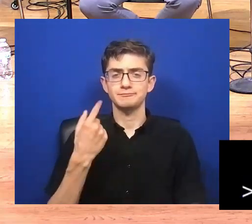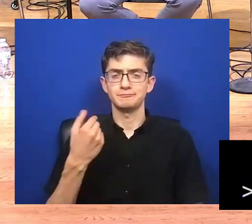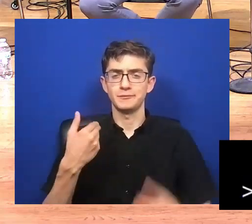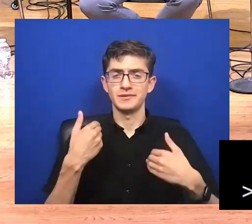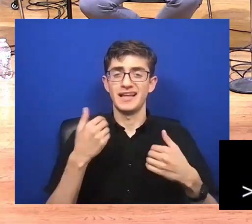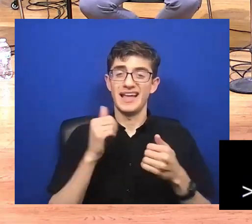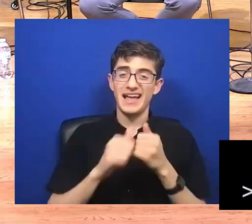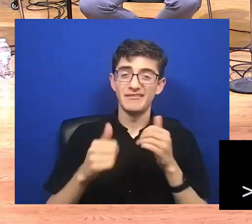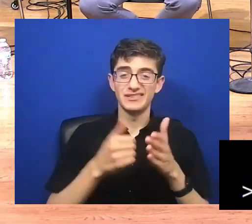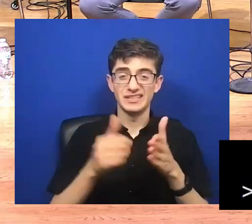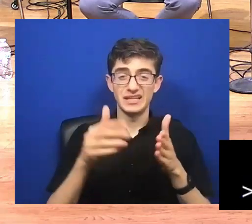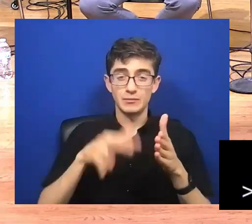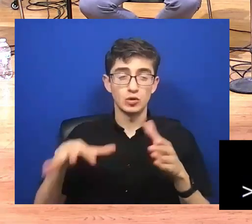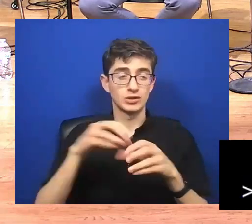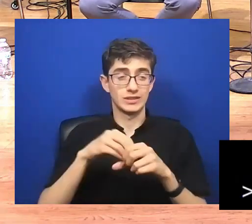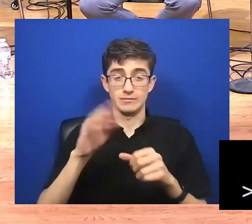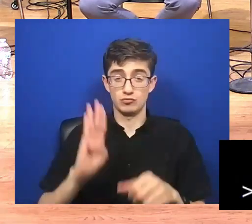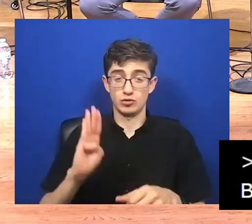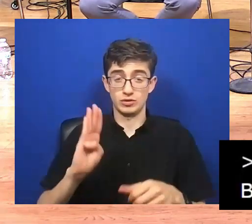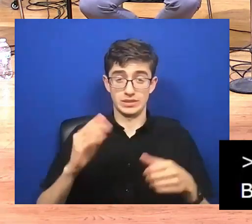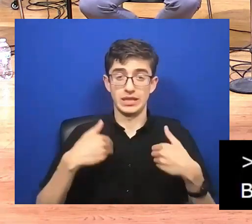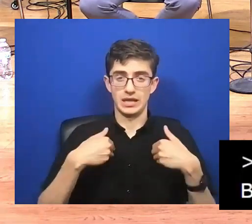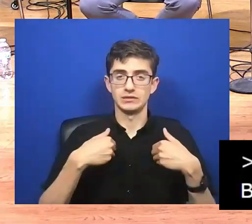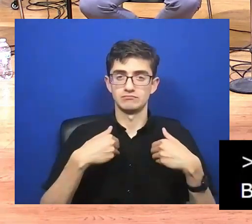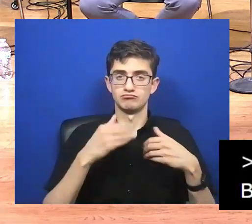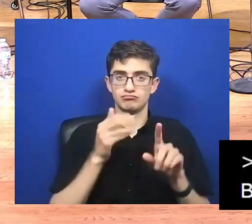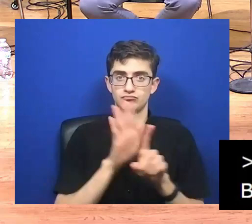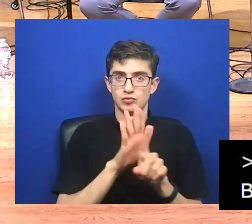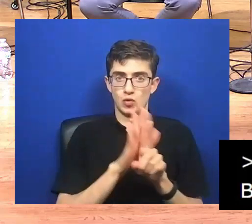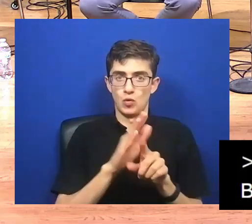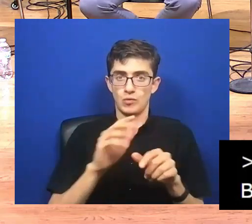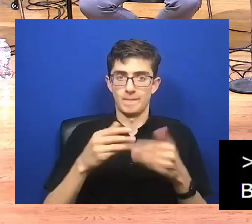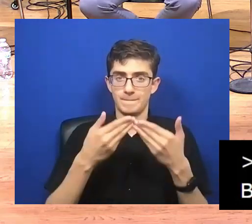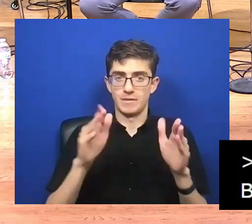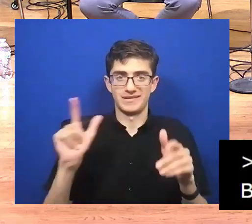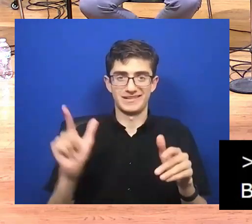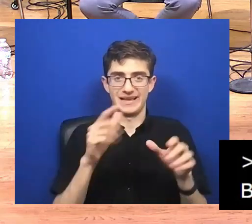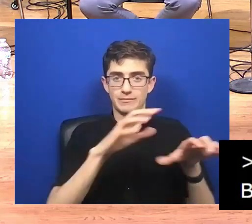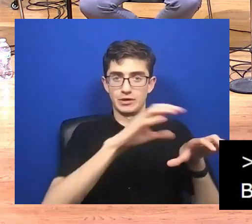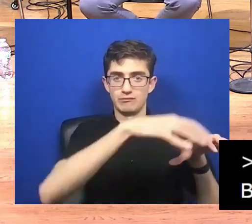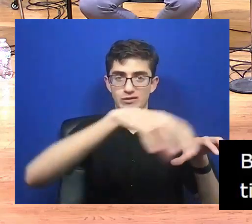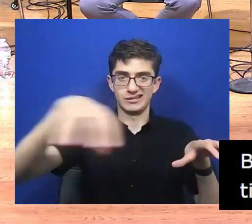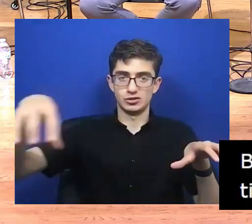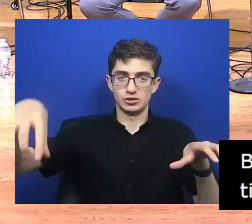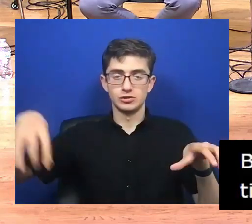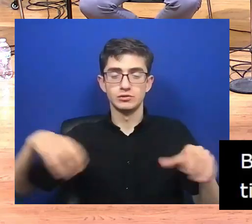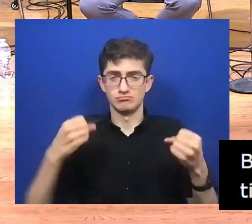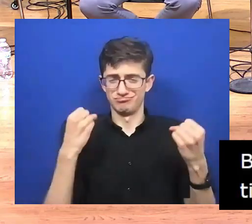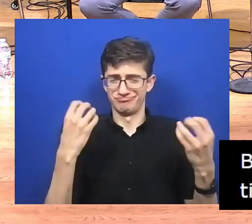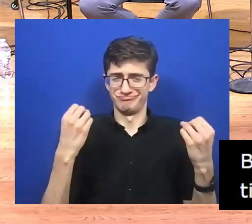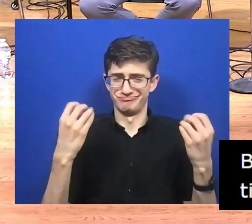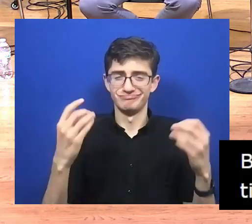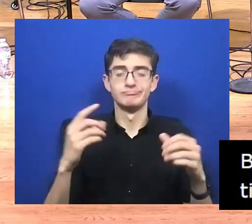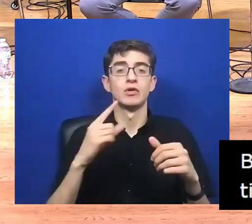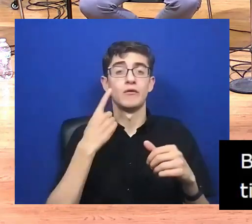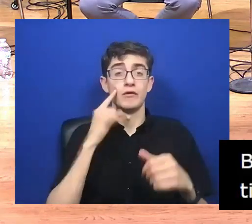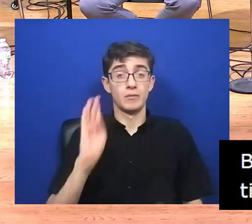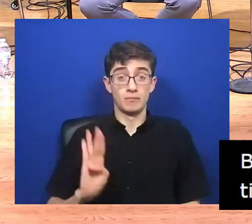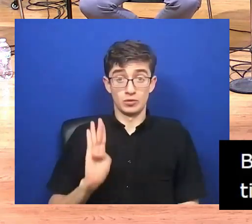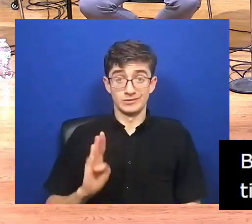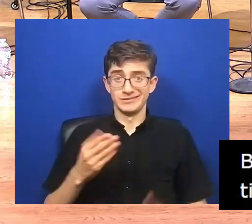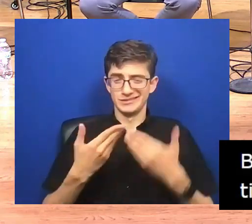branch. And I guess the first thing to say about this issue for us and in Brooklyn is that the